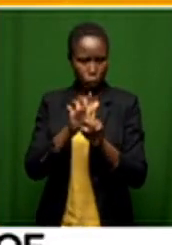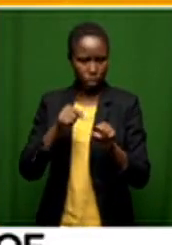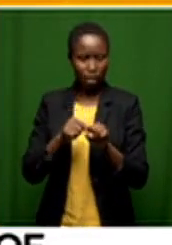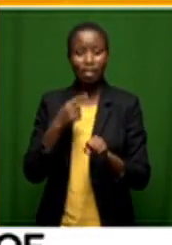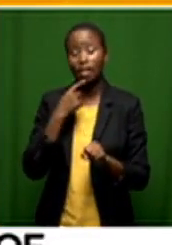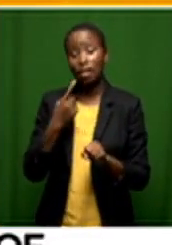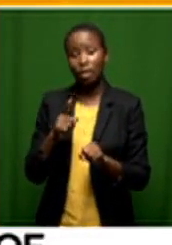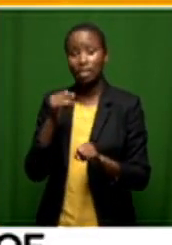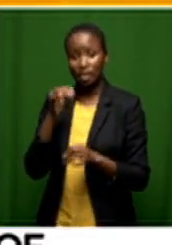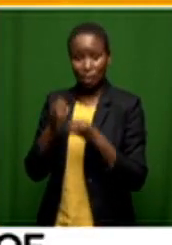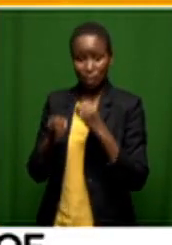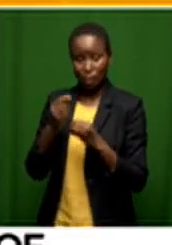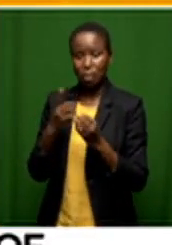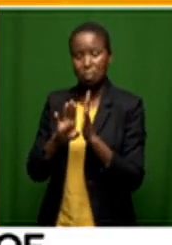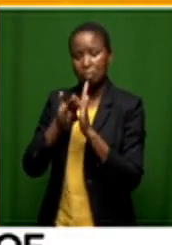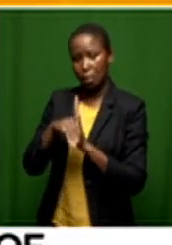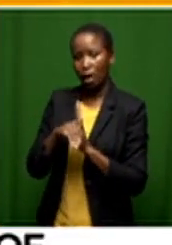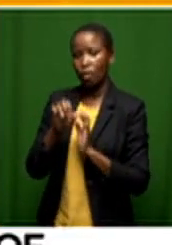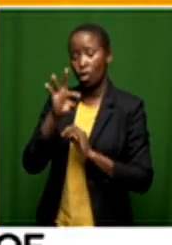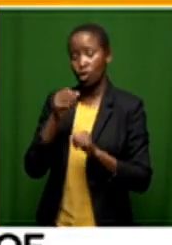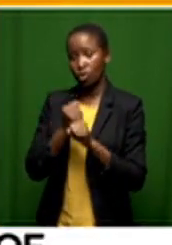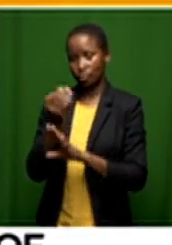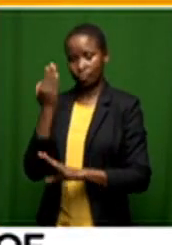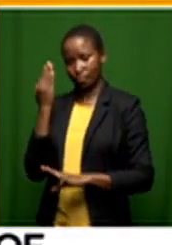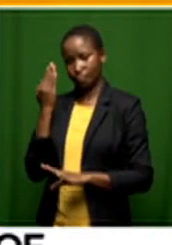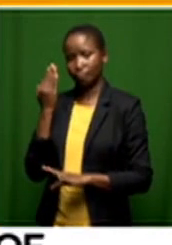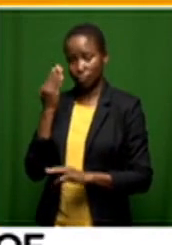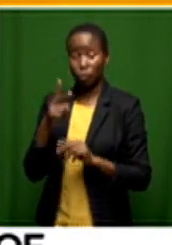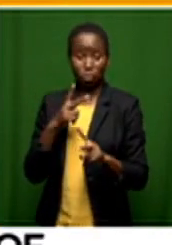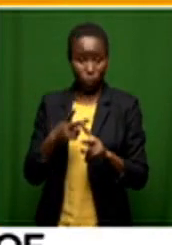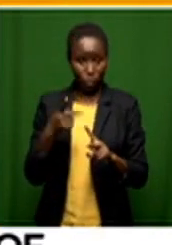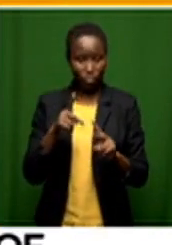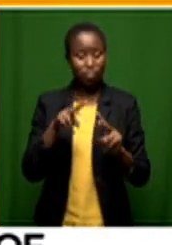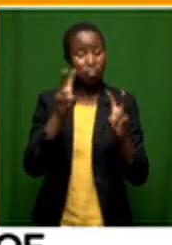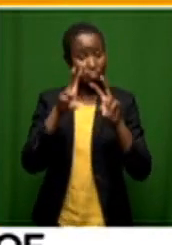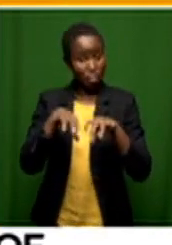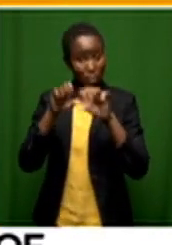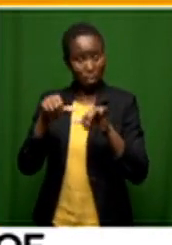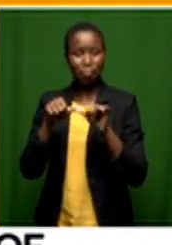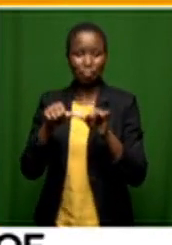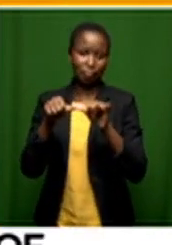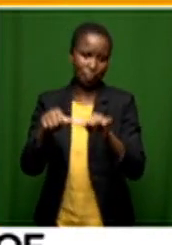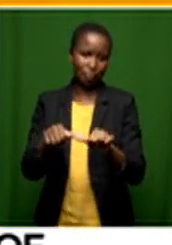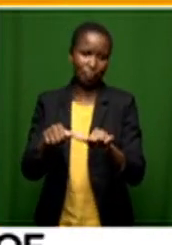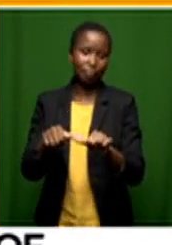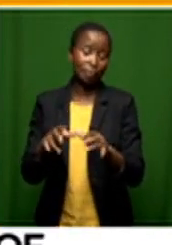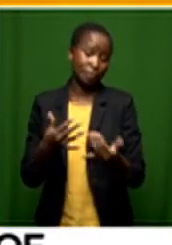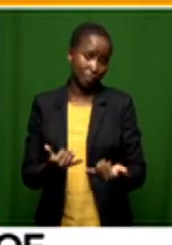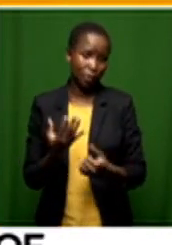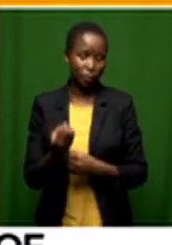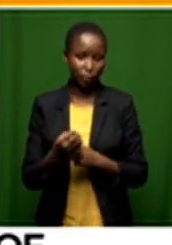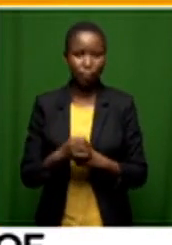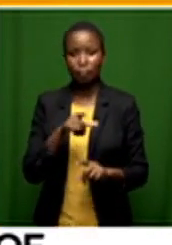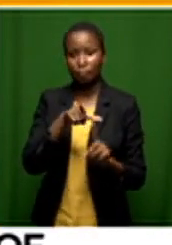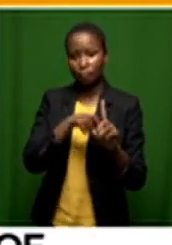output capabilities have decreased in the last 3 years. And, of course, load shedding continues currently. Joanne Calitz, who is a